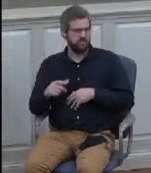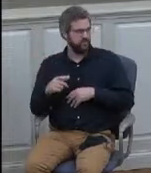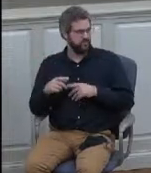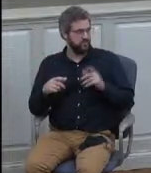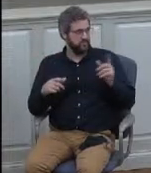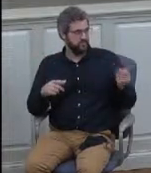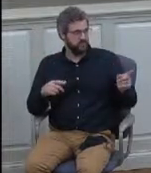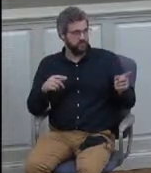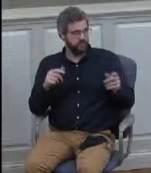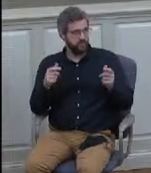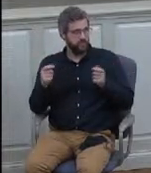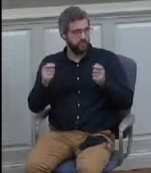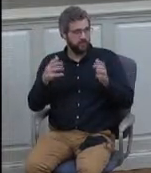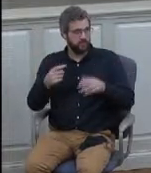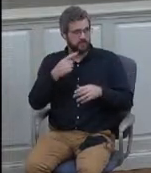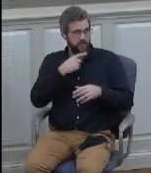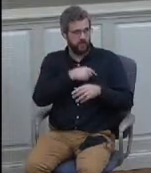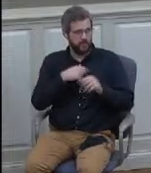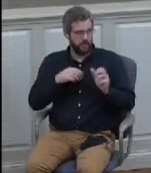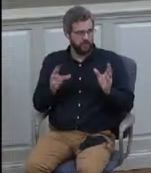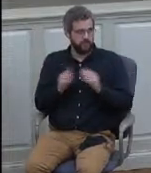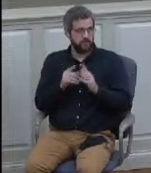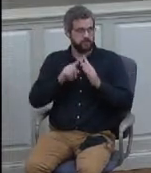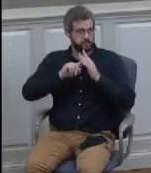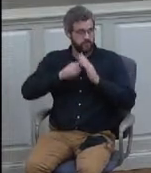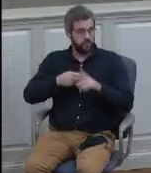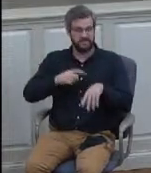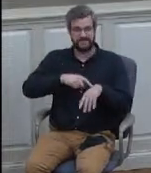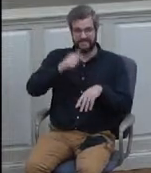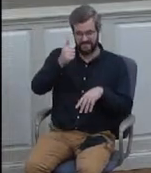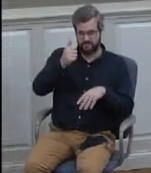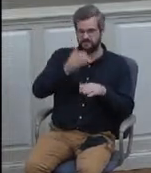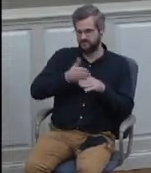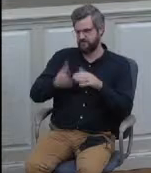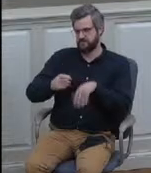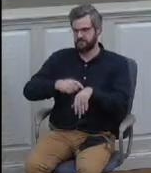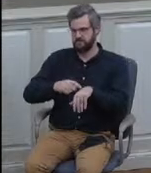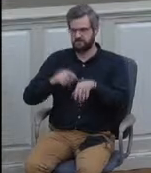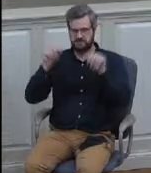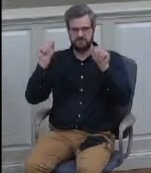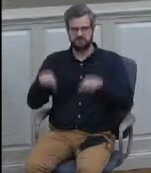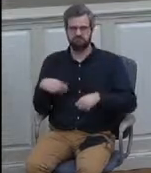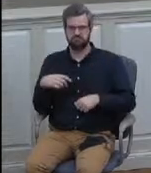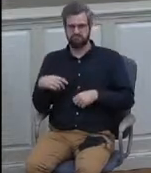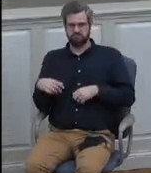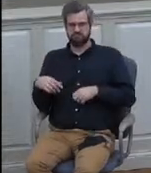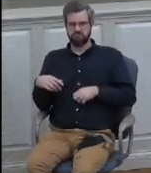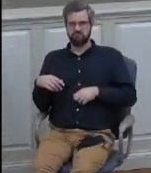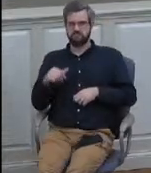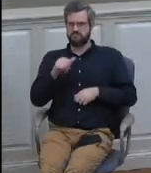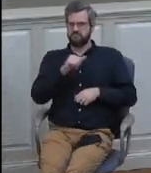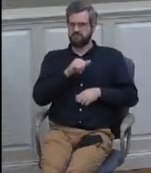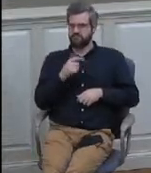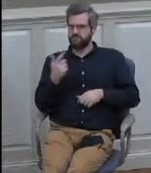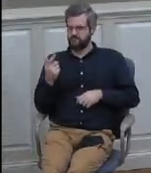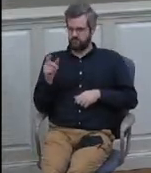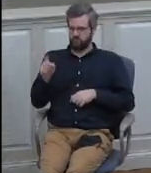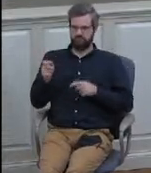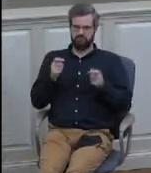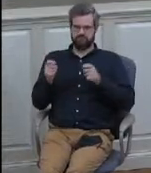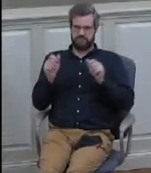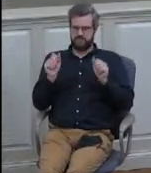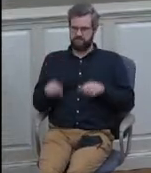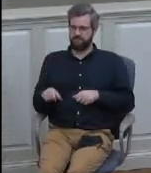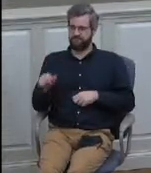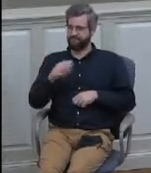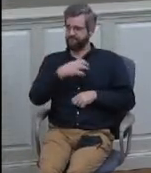We could do 10 and manage around that. That's okay. That sounds like two of you want that at least. I'm good for 10. GH